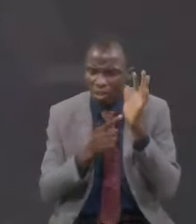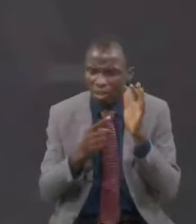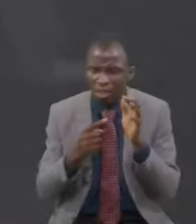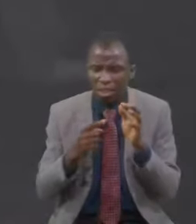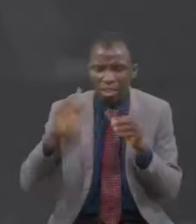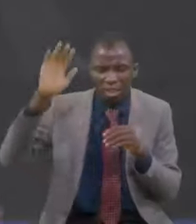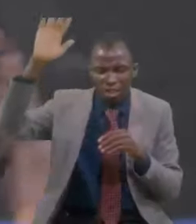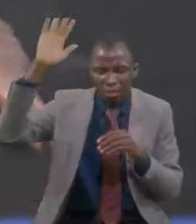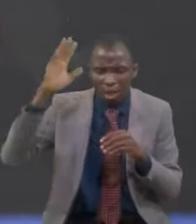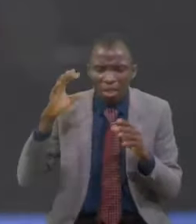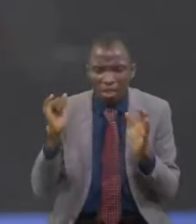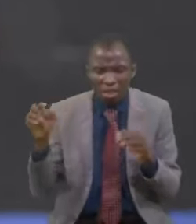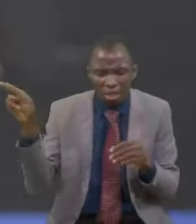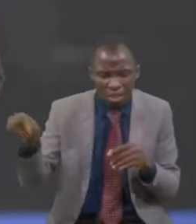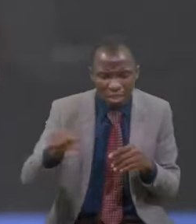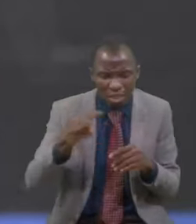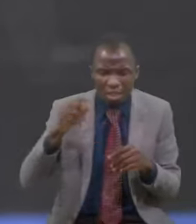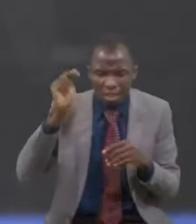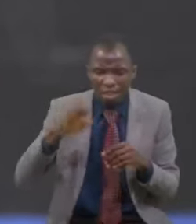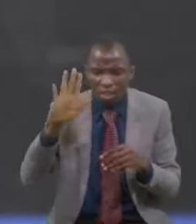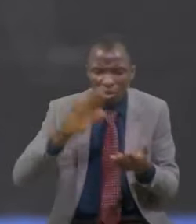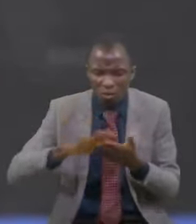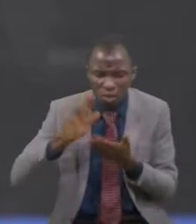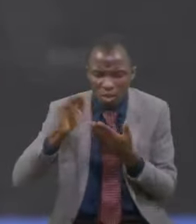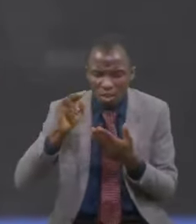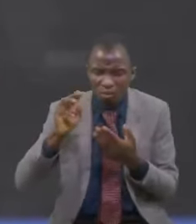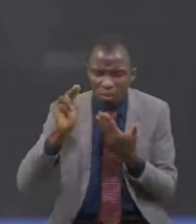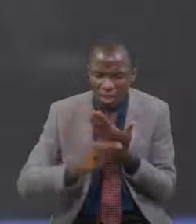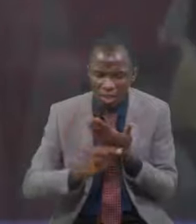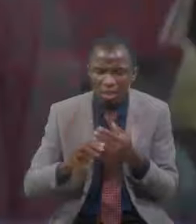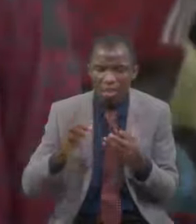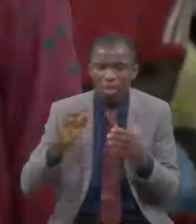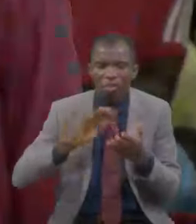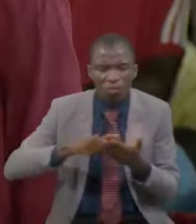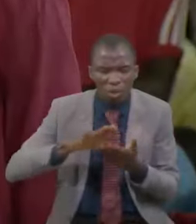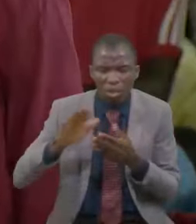your forgiveness, forgive them now in Jesus'